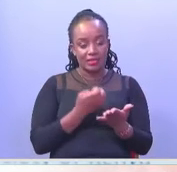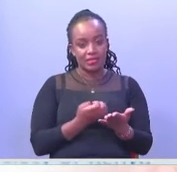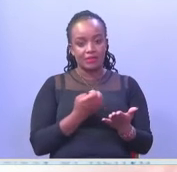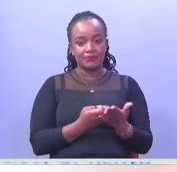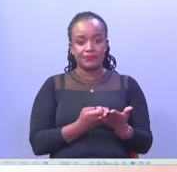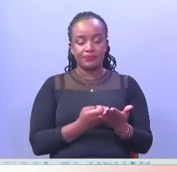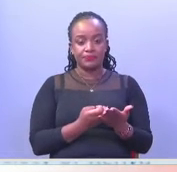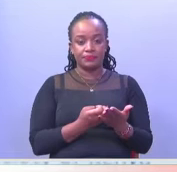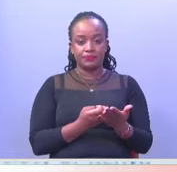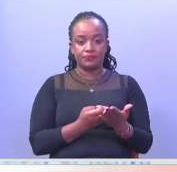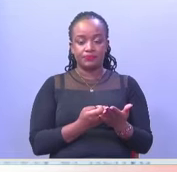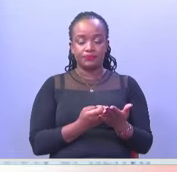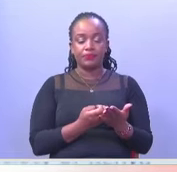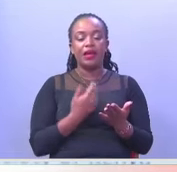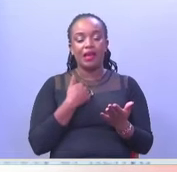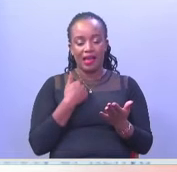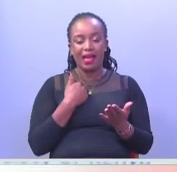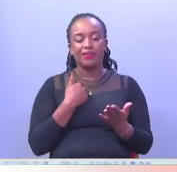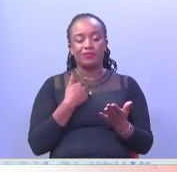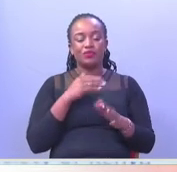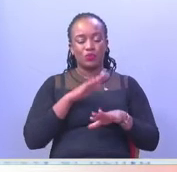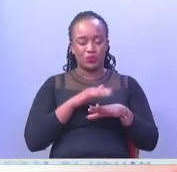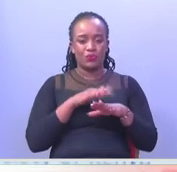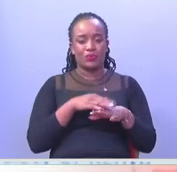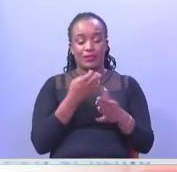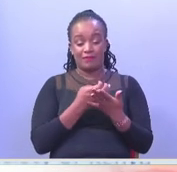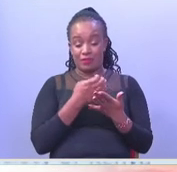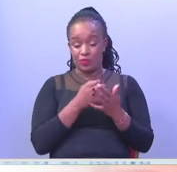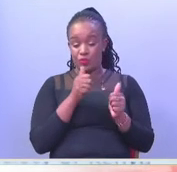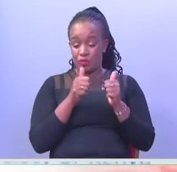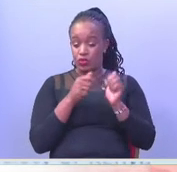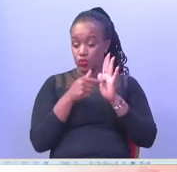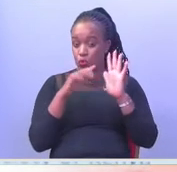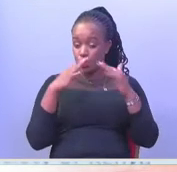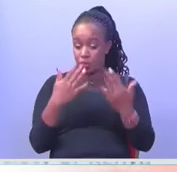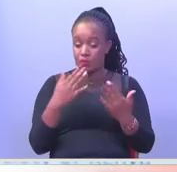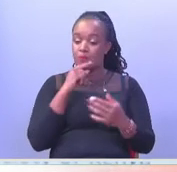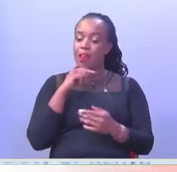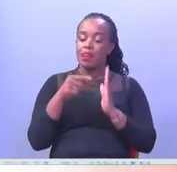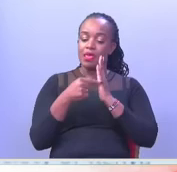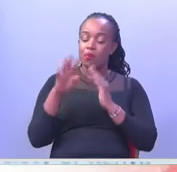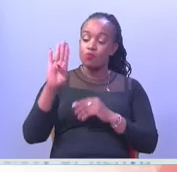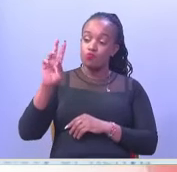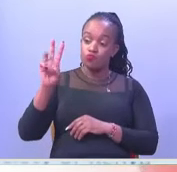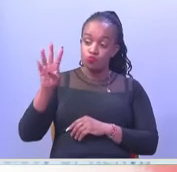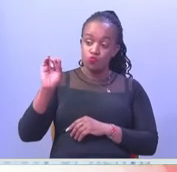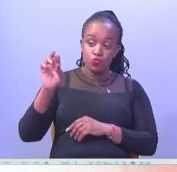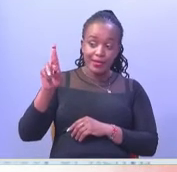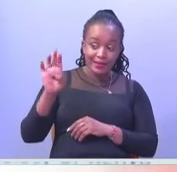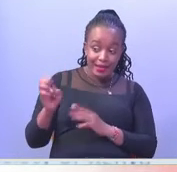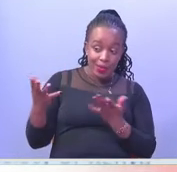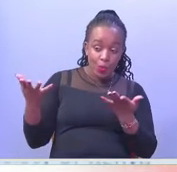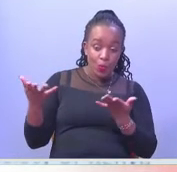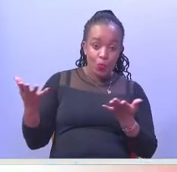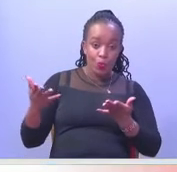circumstantial evidence that Mr. Bwire is in the hands of the state or